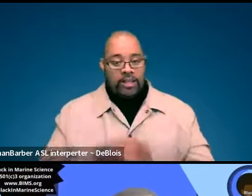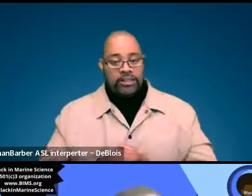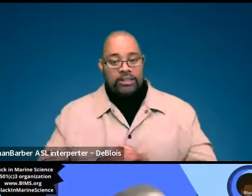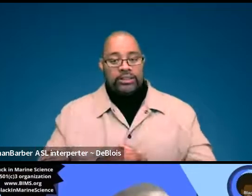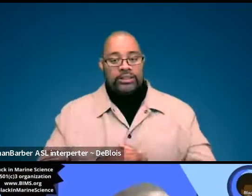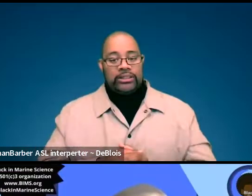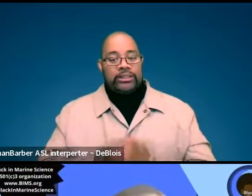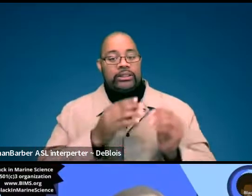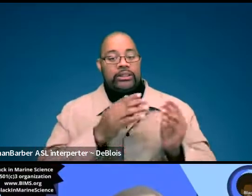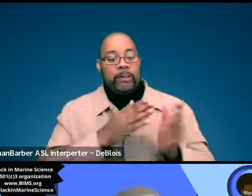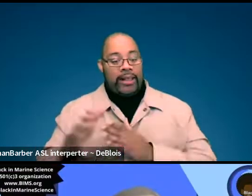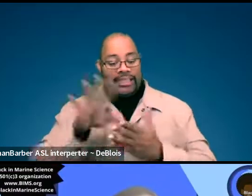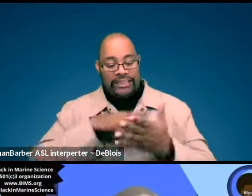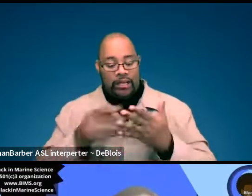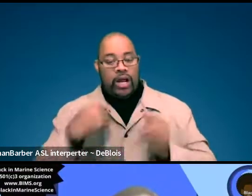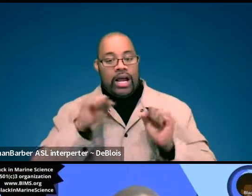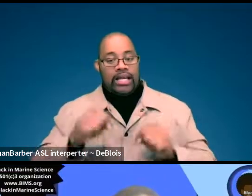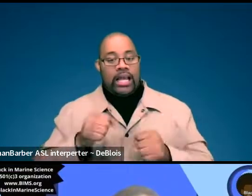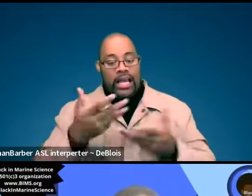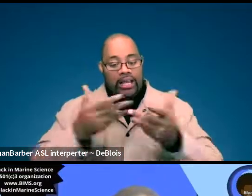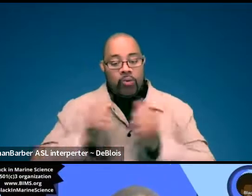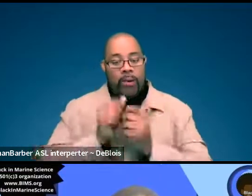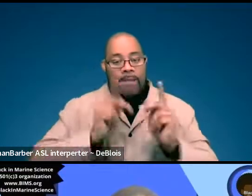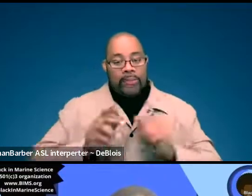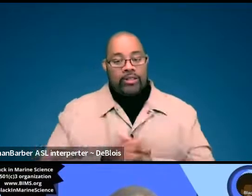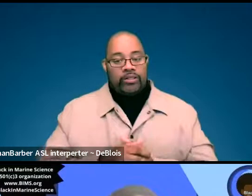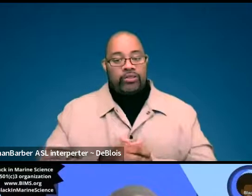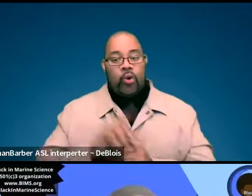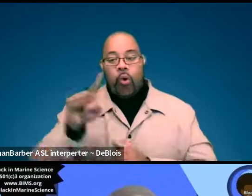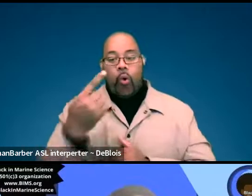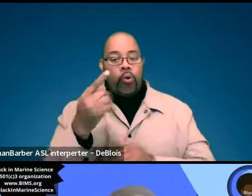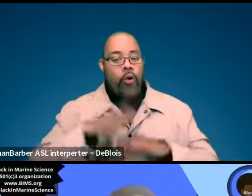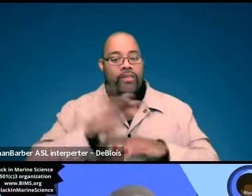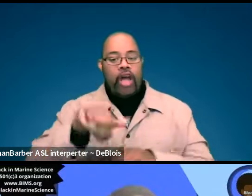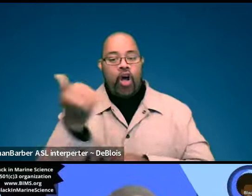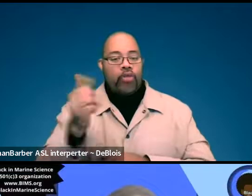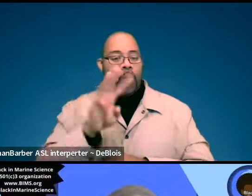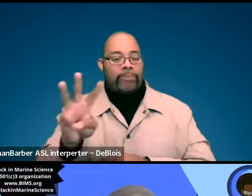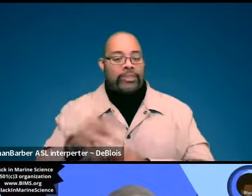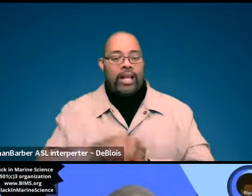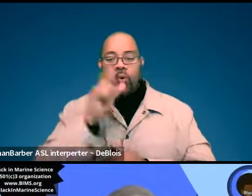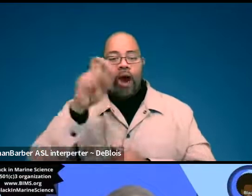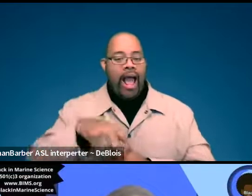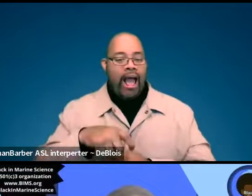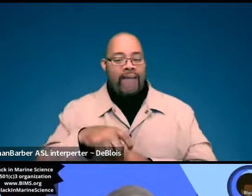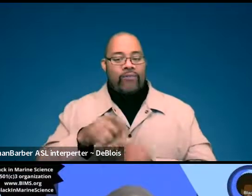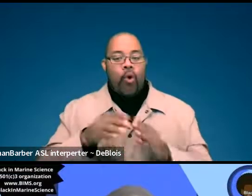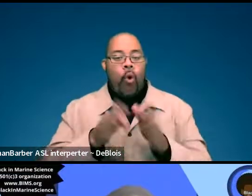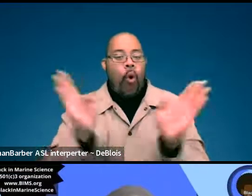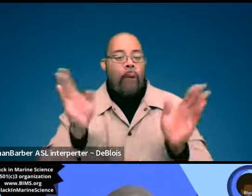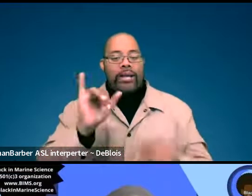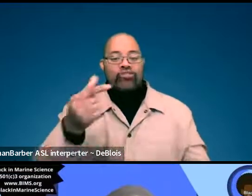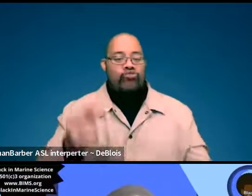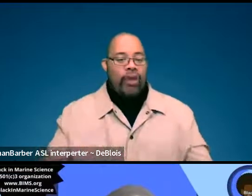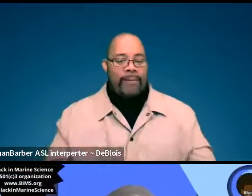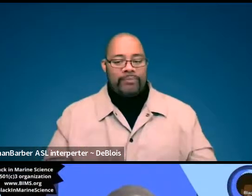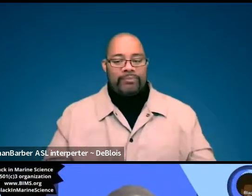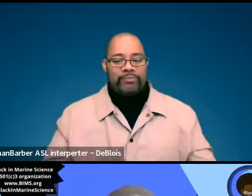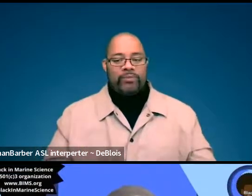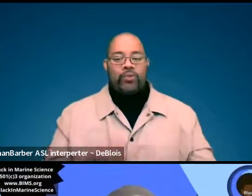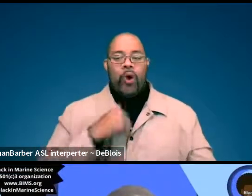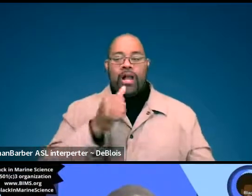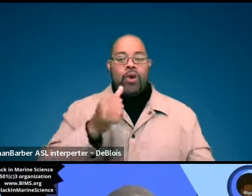to plan and schedule things, I can engage with people solely on that other website. I don't have to open Instagram. So I